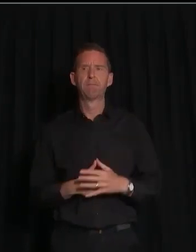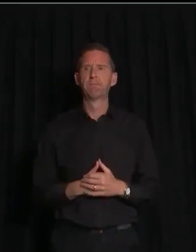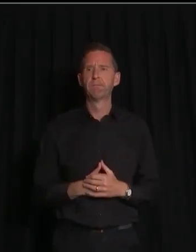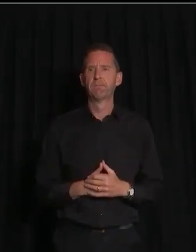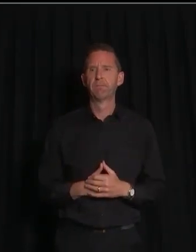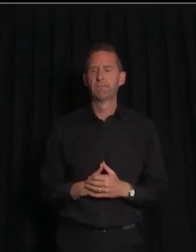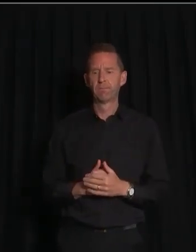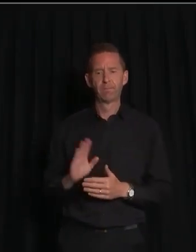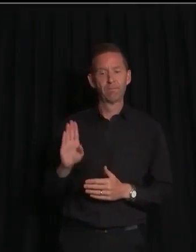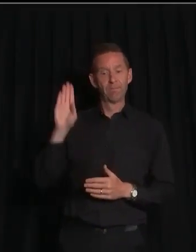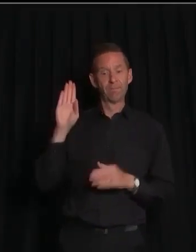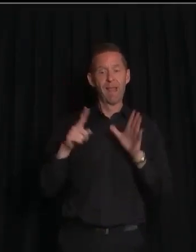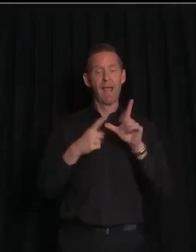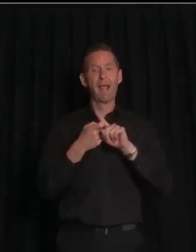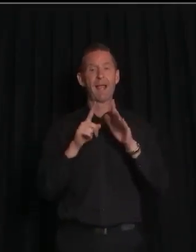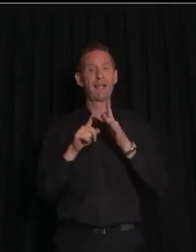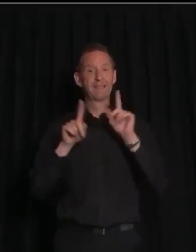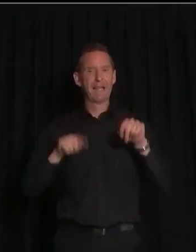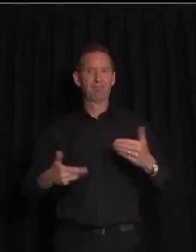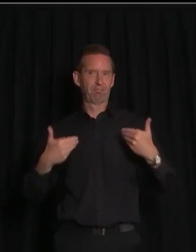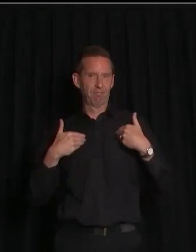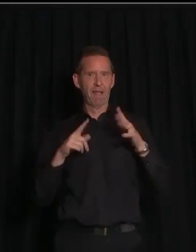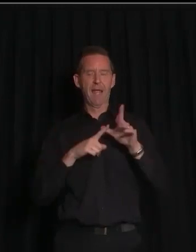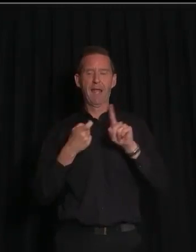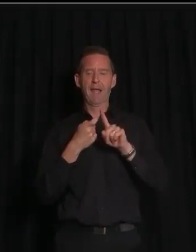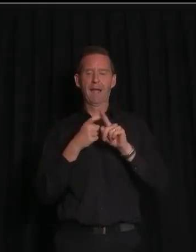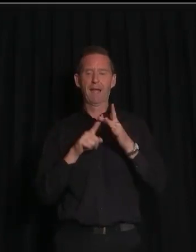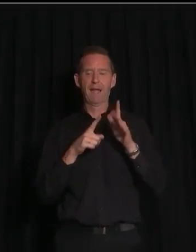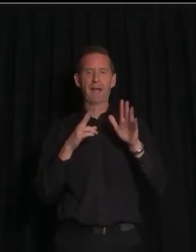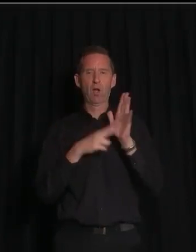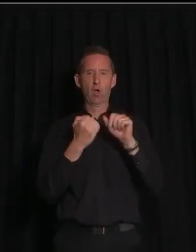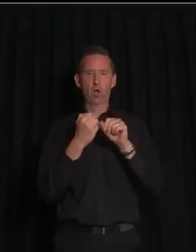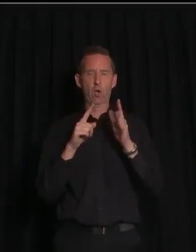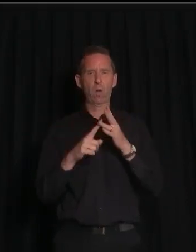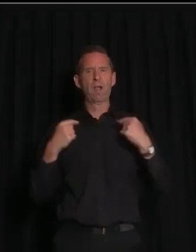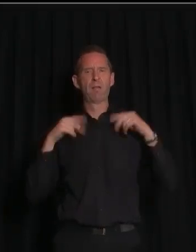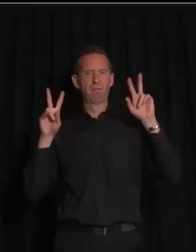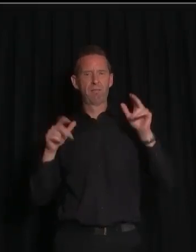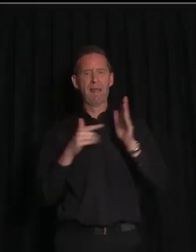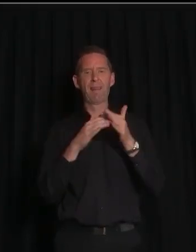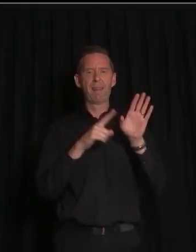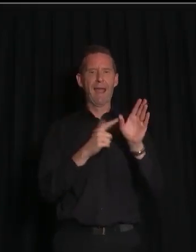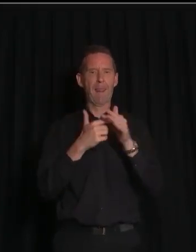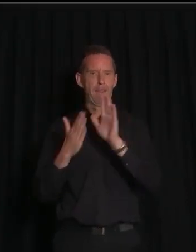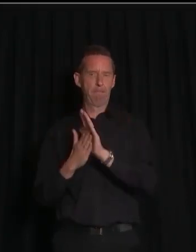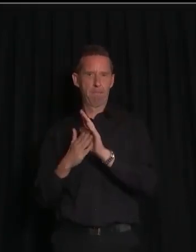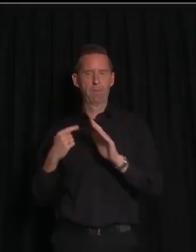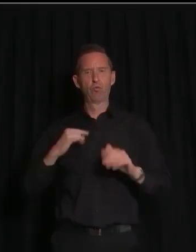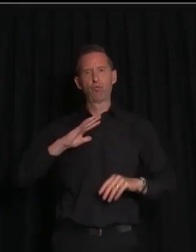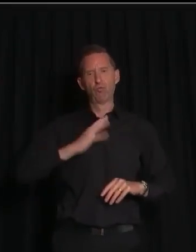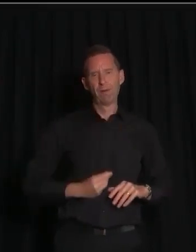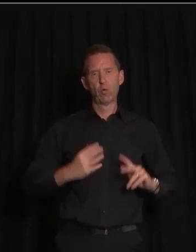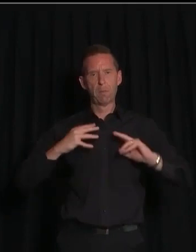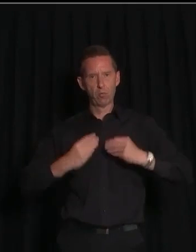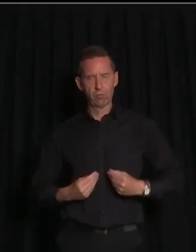Sure, I'll start. So I'm Akii. My pronouns are they, them. I'm a trans, non-binary person of